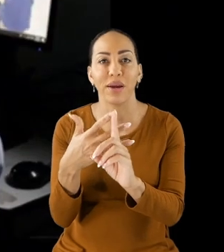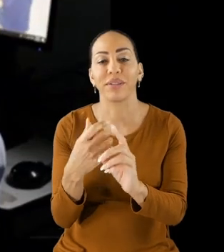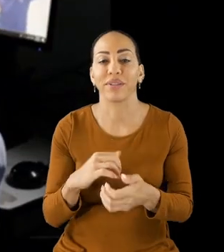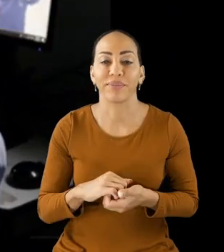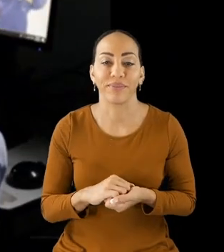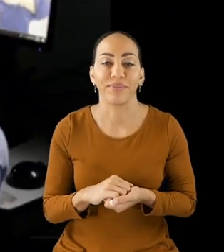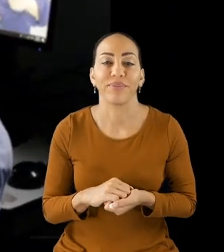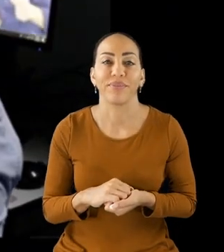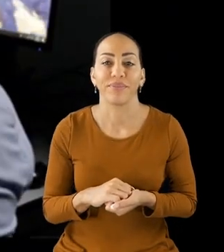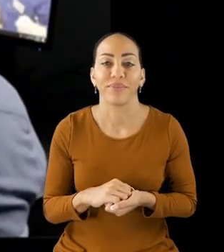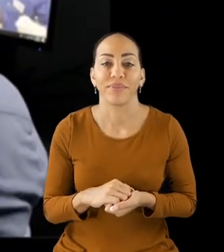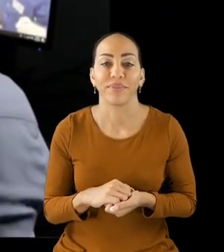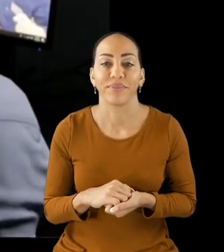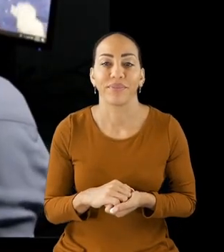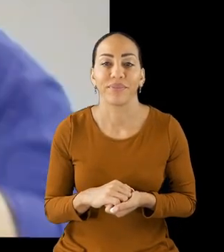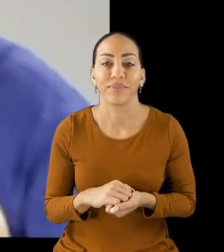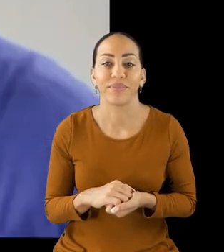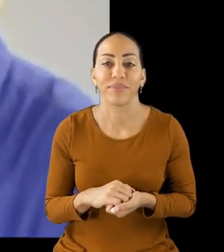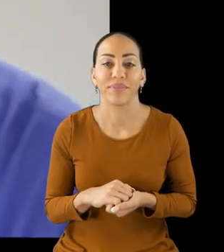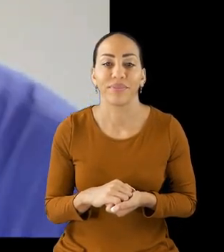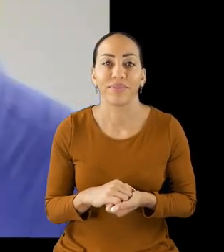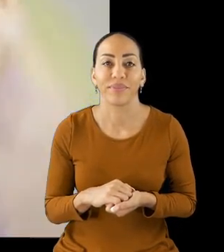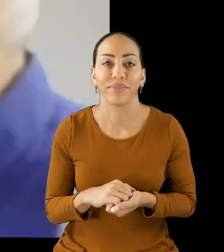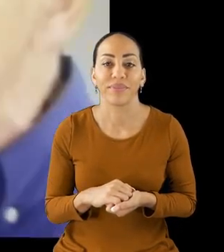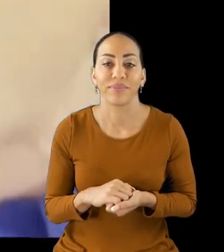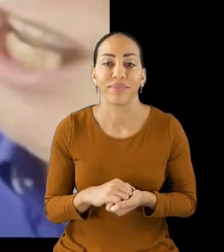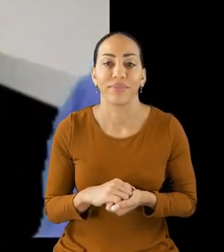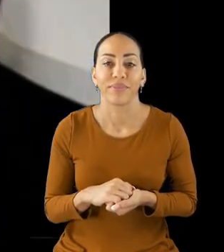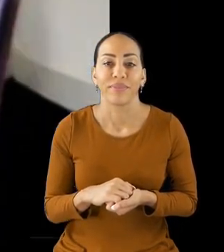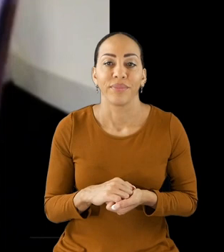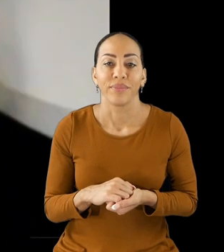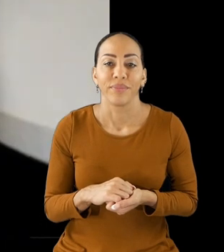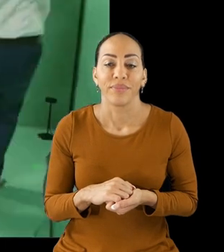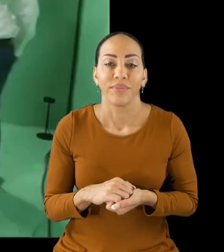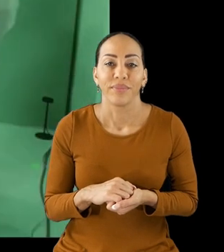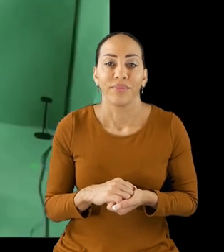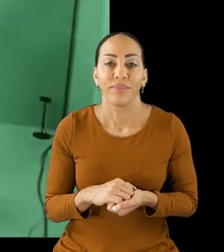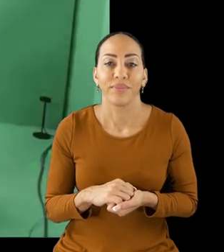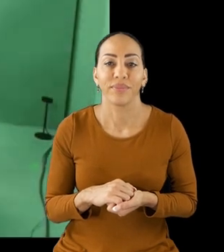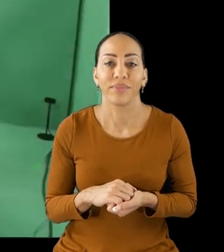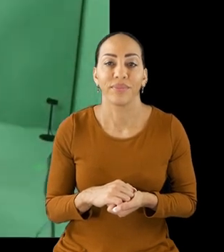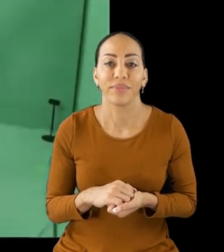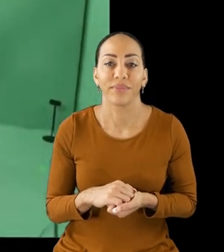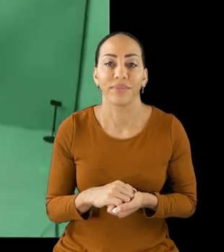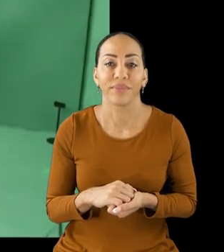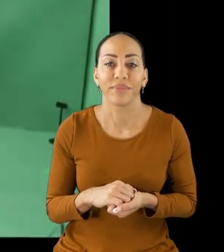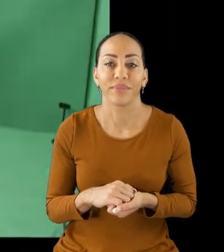You will be the third character. Because your life held in other